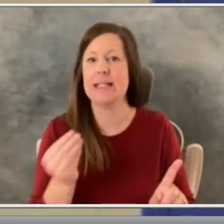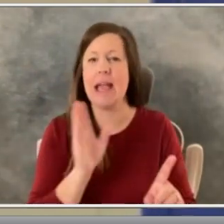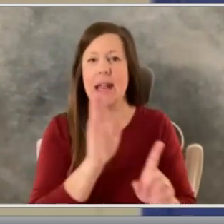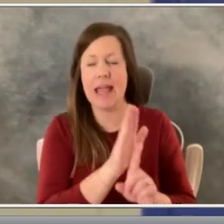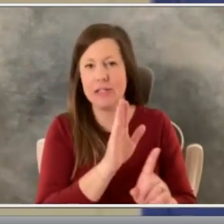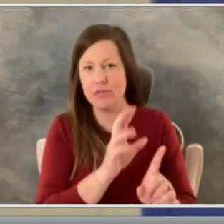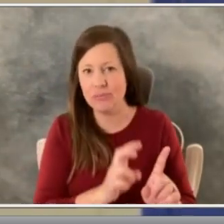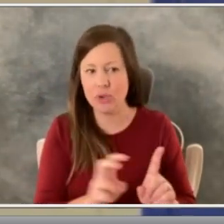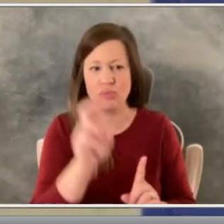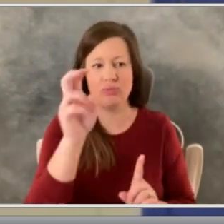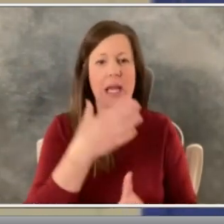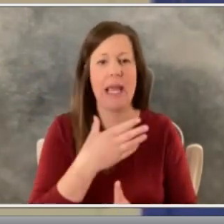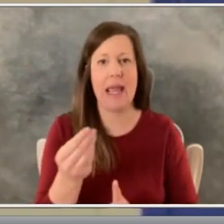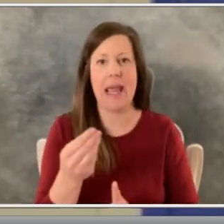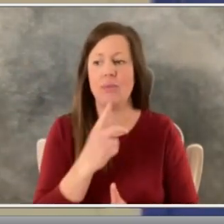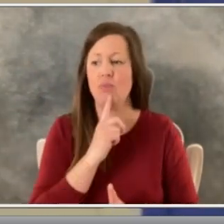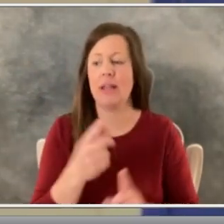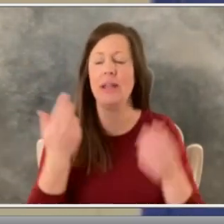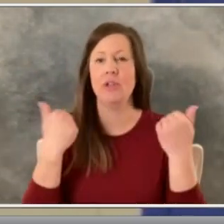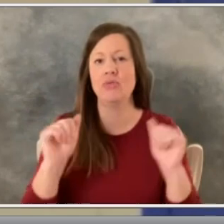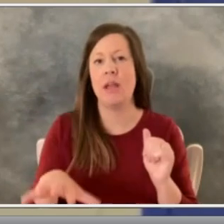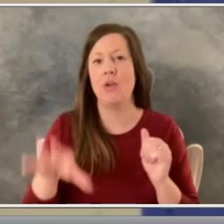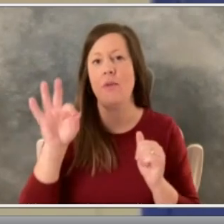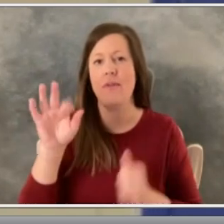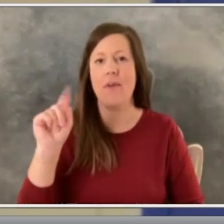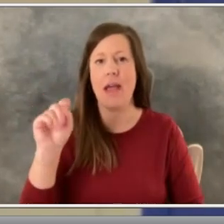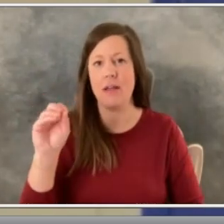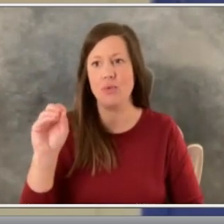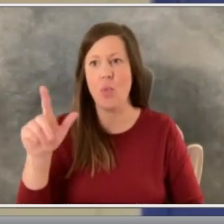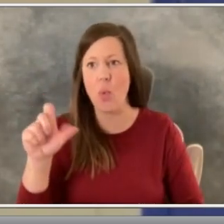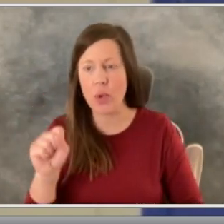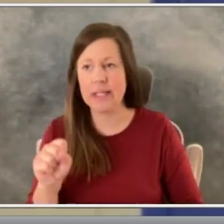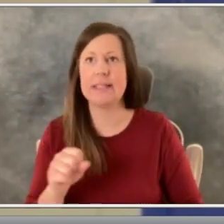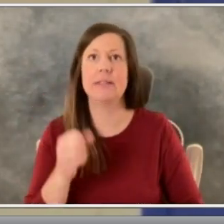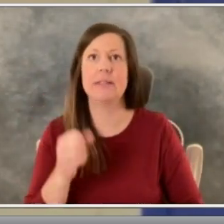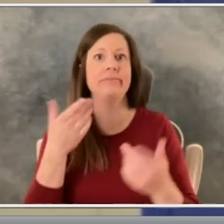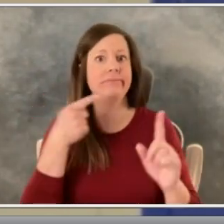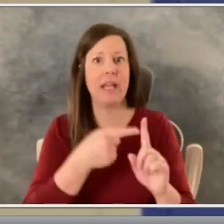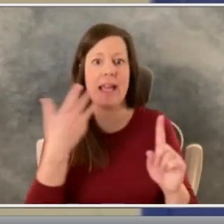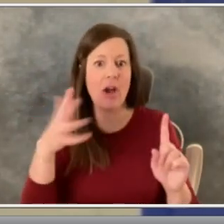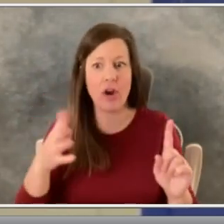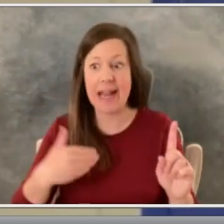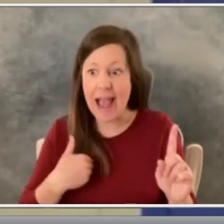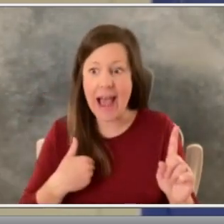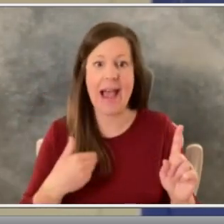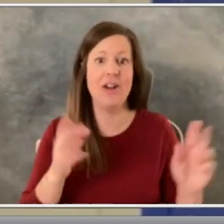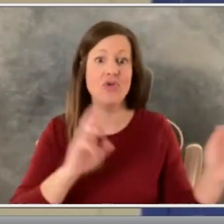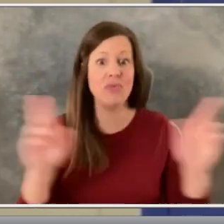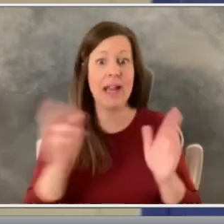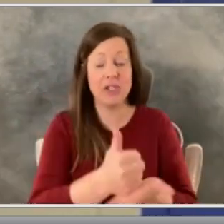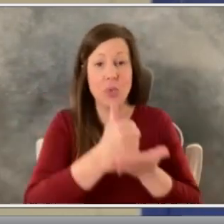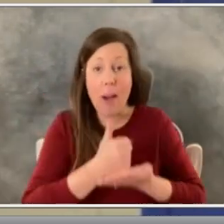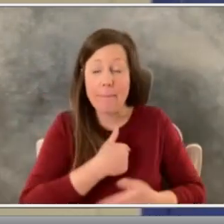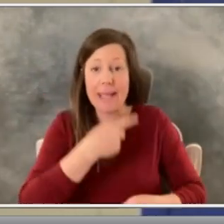finding tools that he had in his own tool belt to help me care for